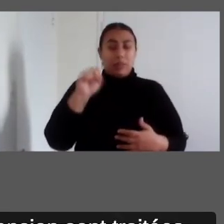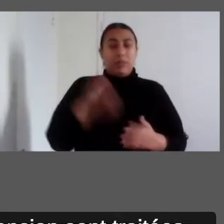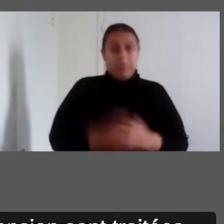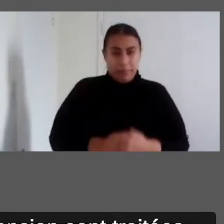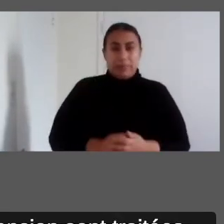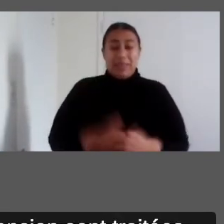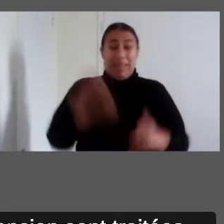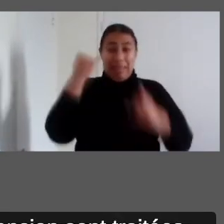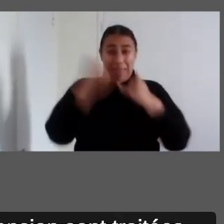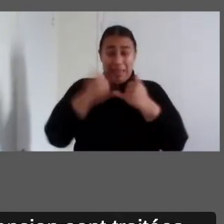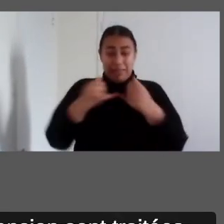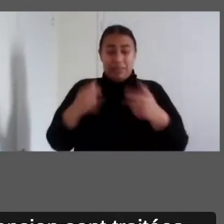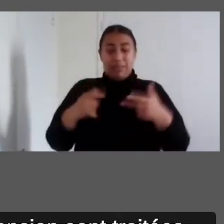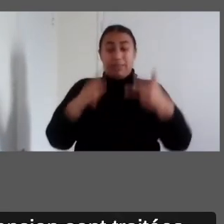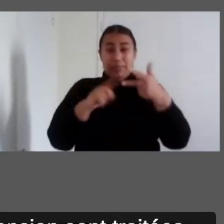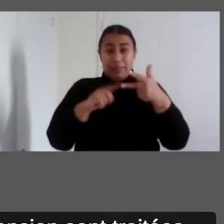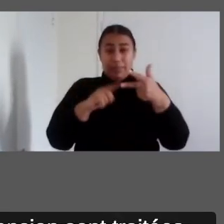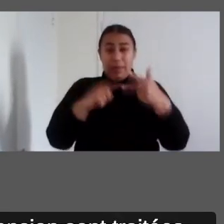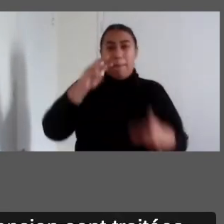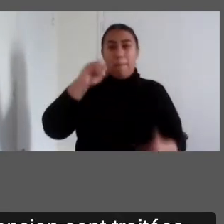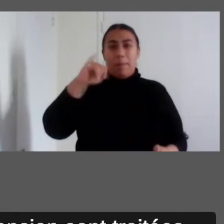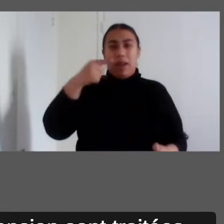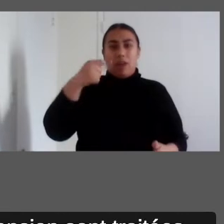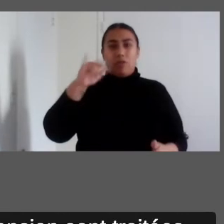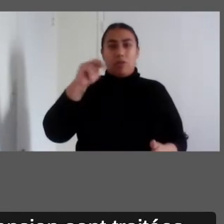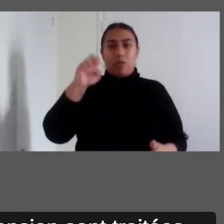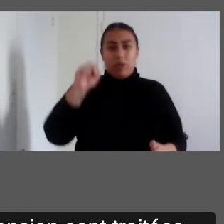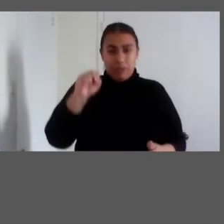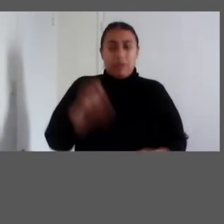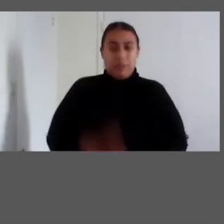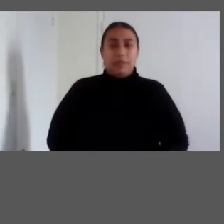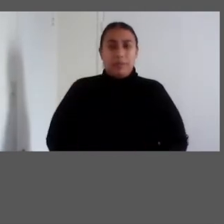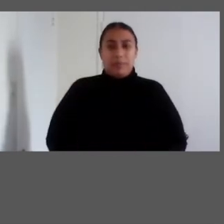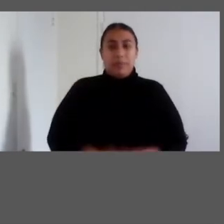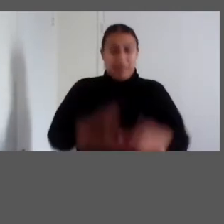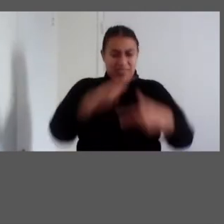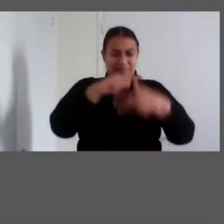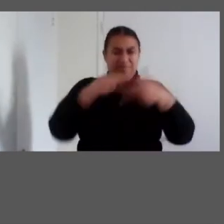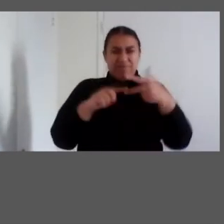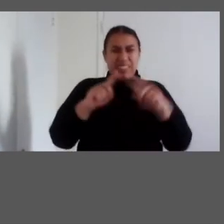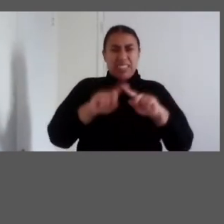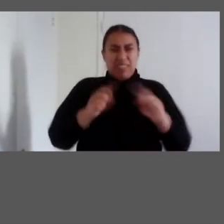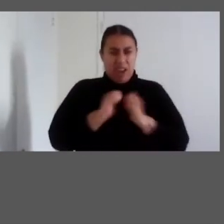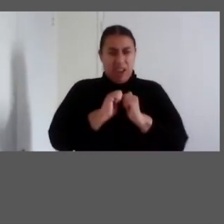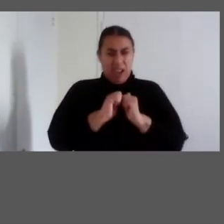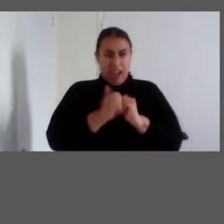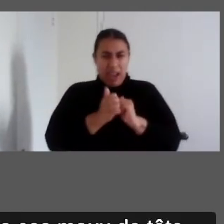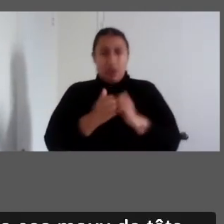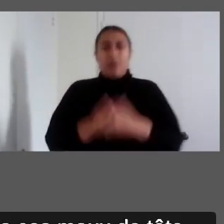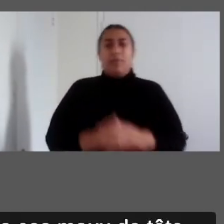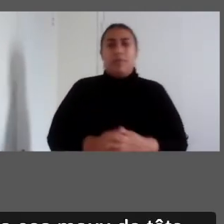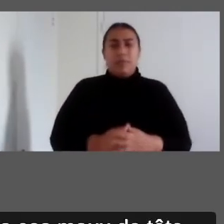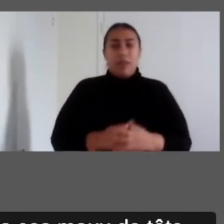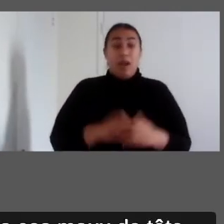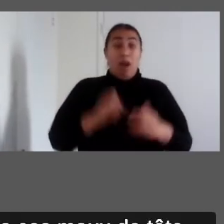Tension headaches are treated with pain management with the use of NSAIDs. The final one on this list are